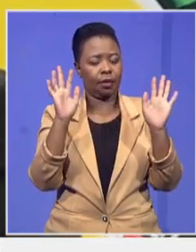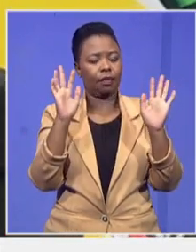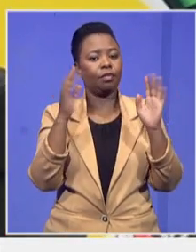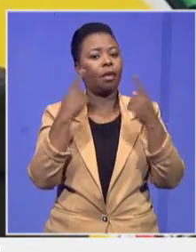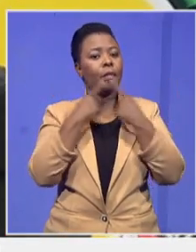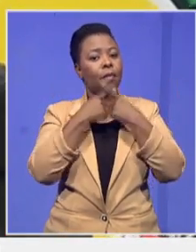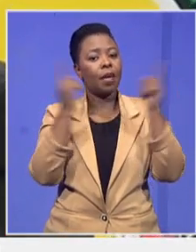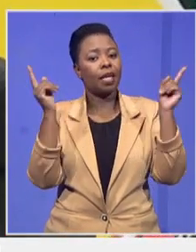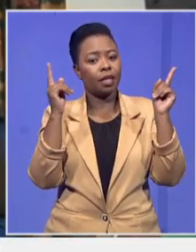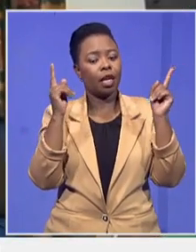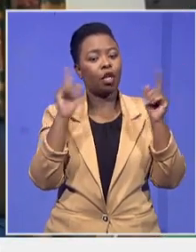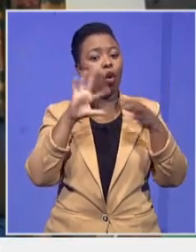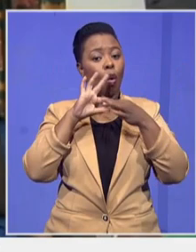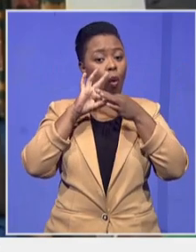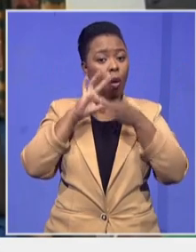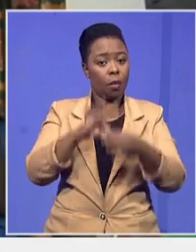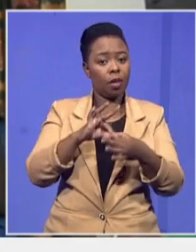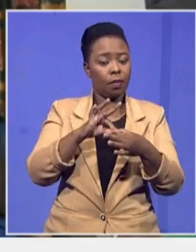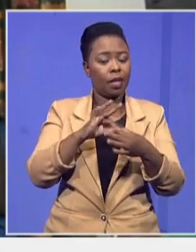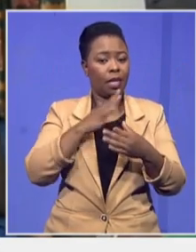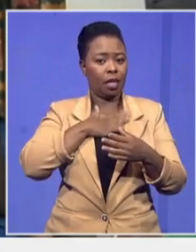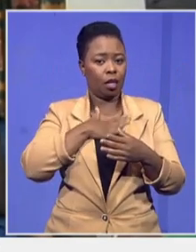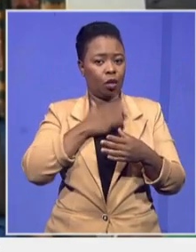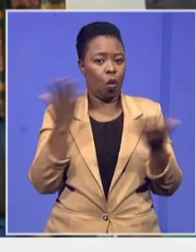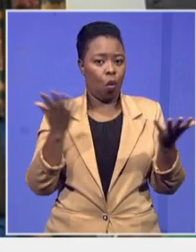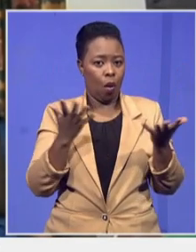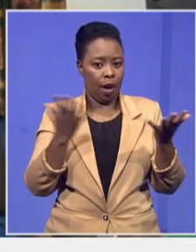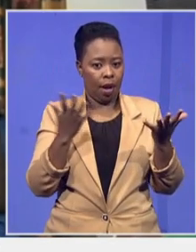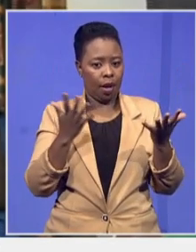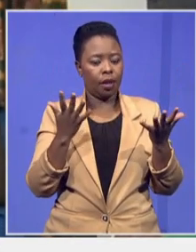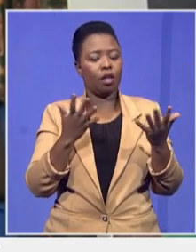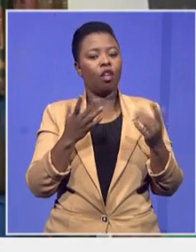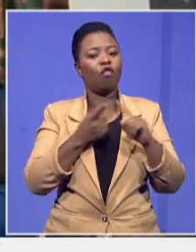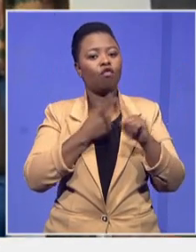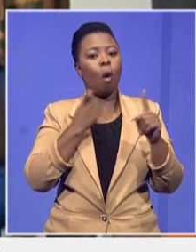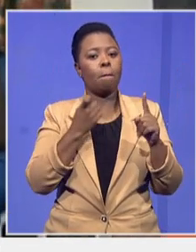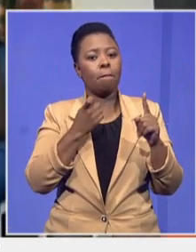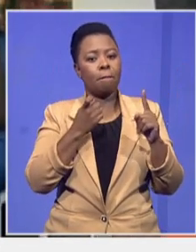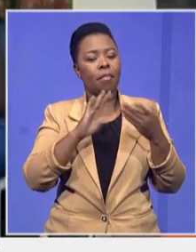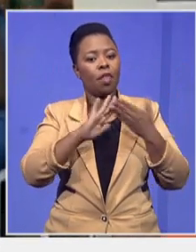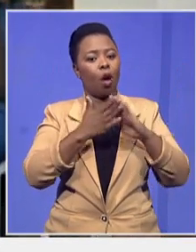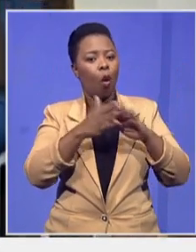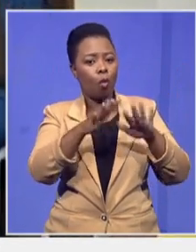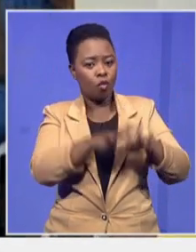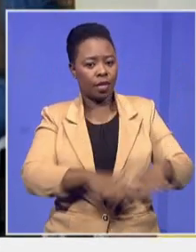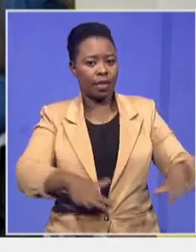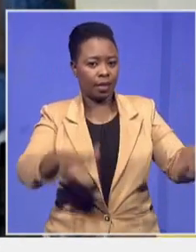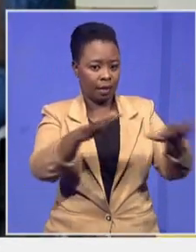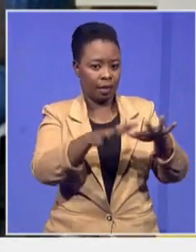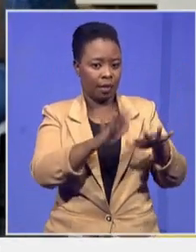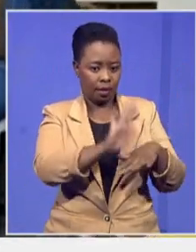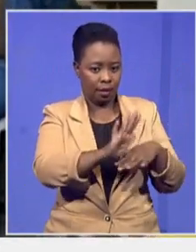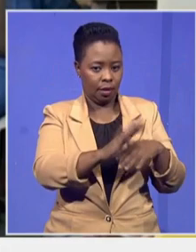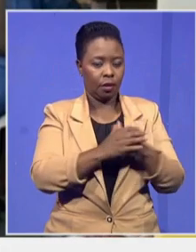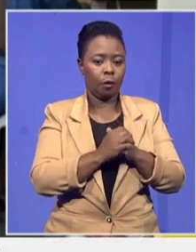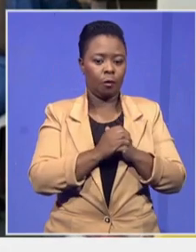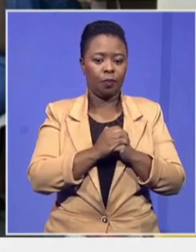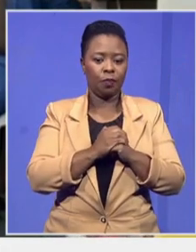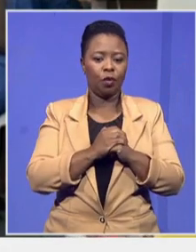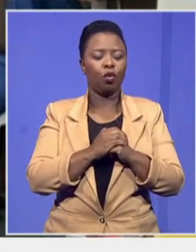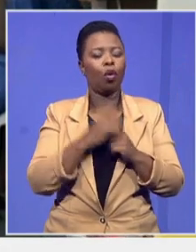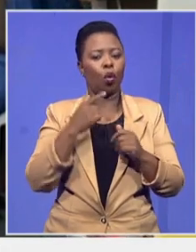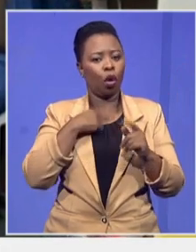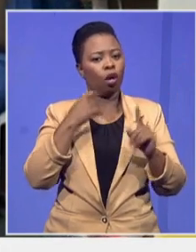focusing on grassroots have borne fruit. The IFP continues to make great strides